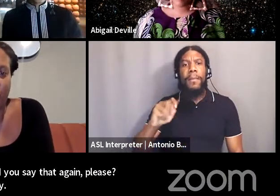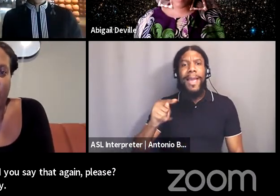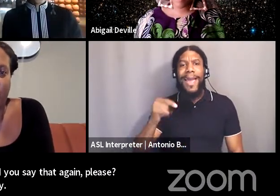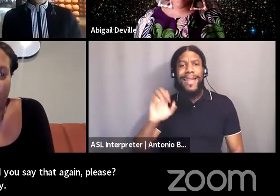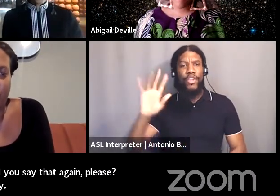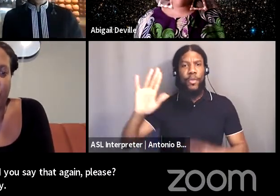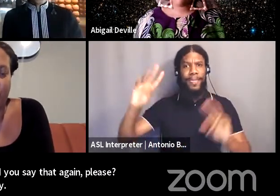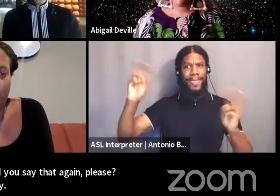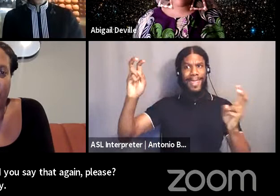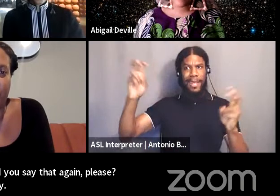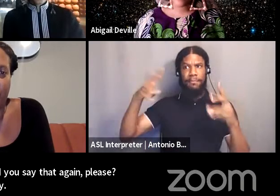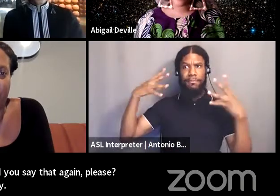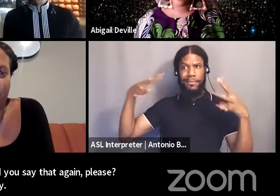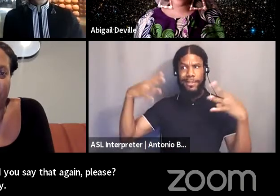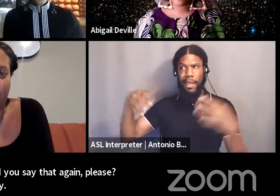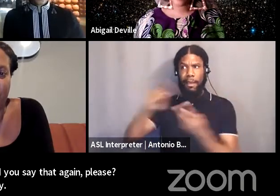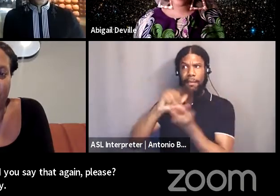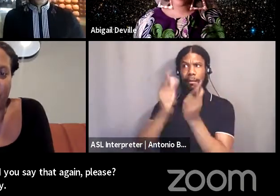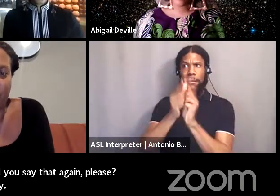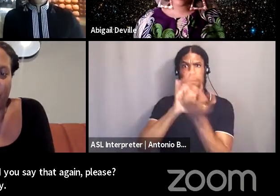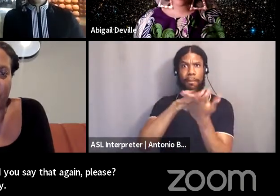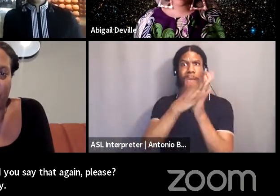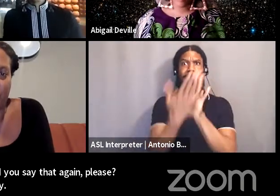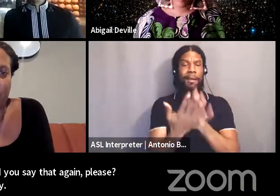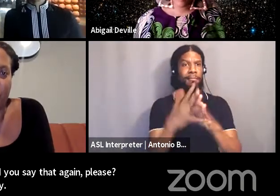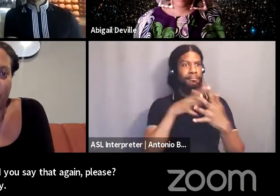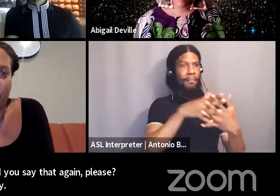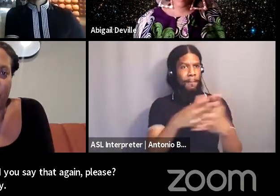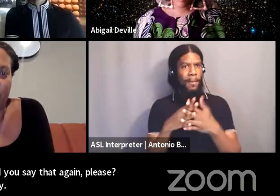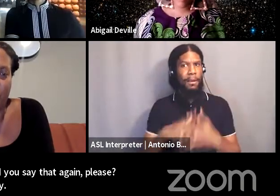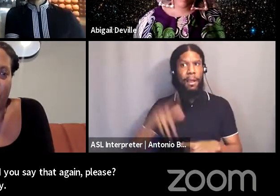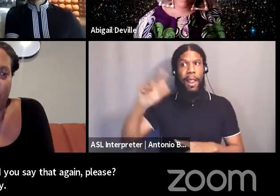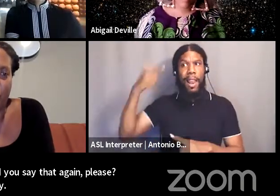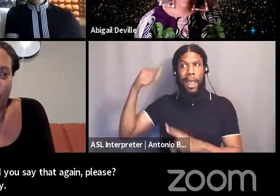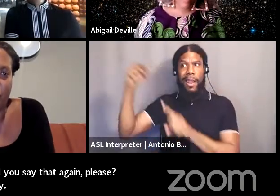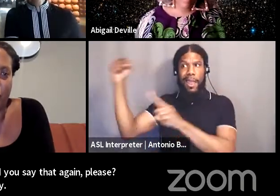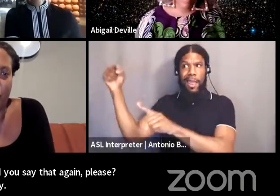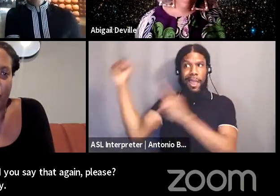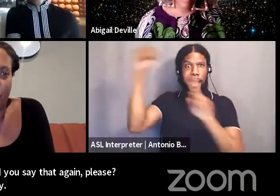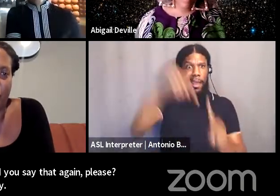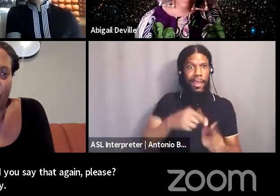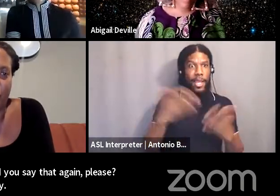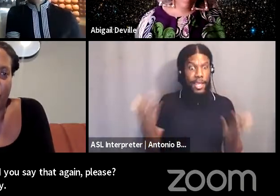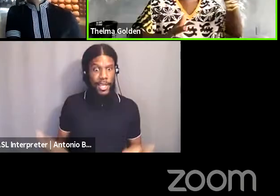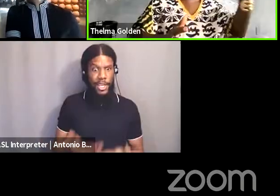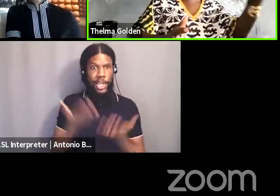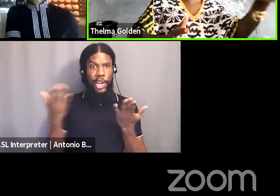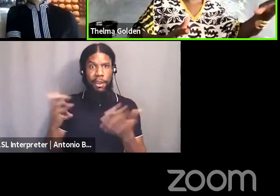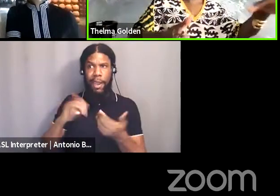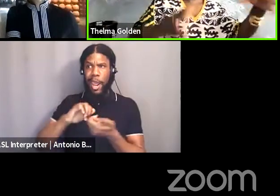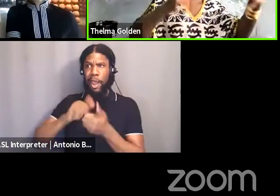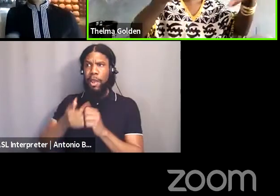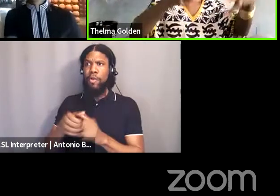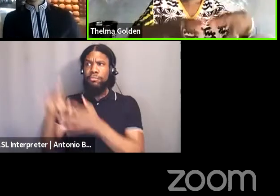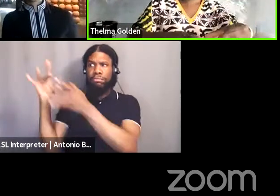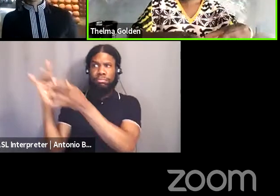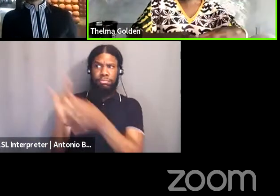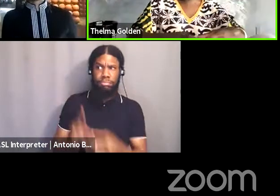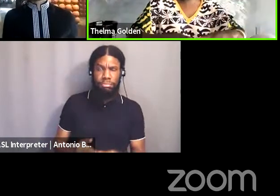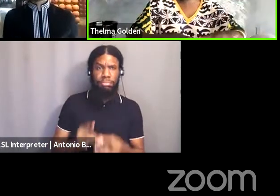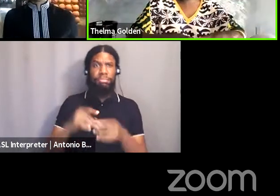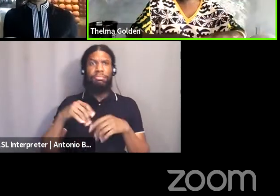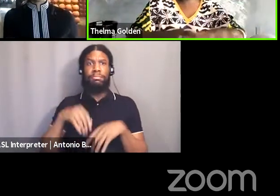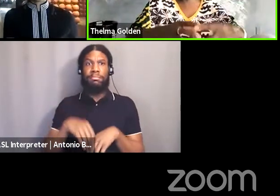translate, right? In an American context, in a New York context, but thinking about it in this moment, this sort of work traveling and